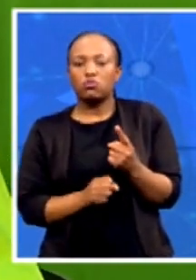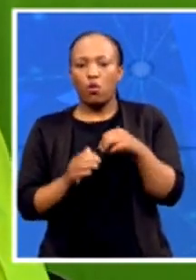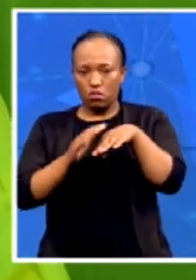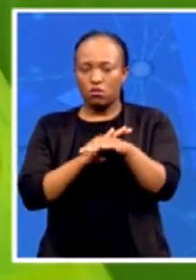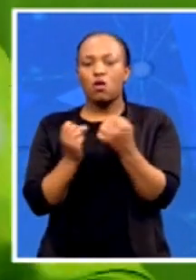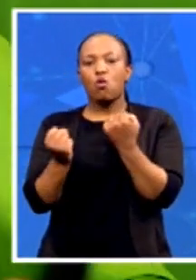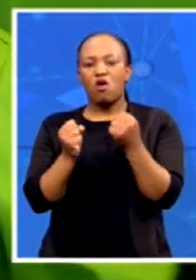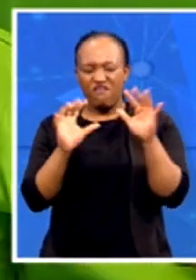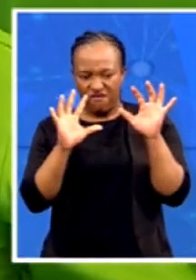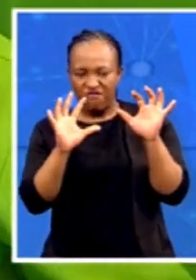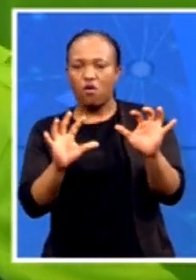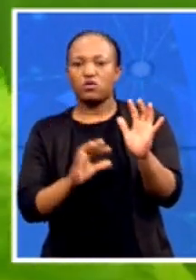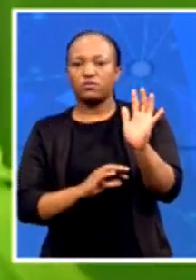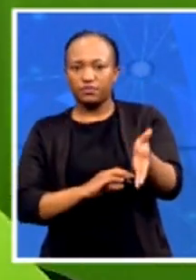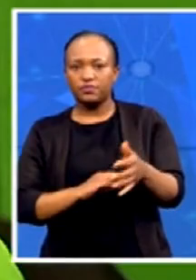much.